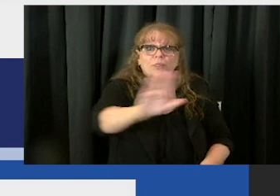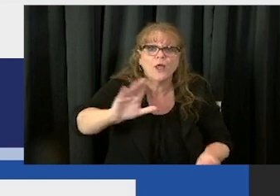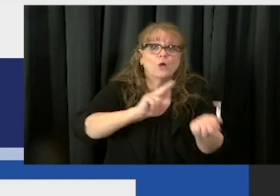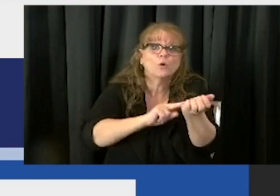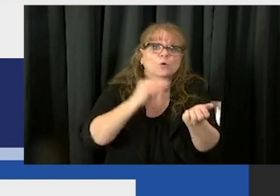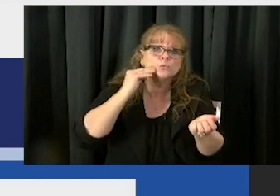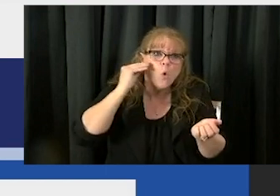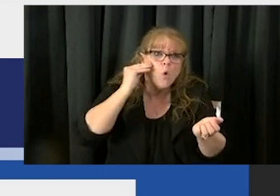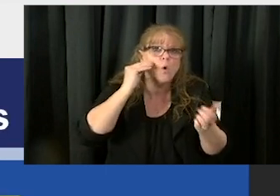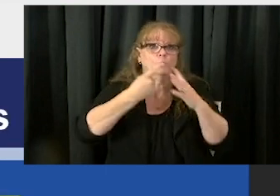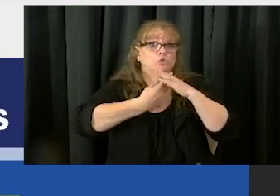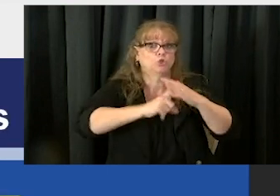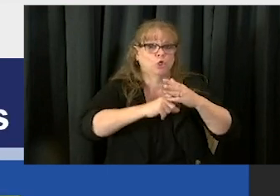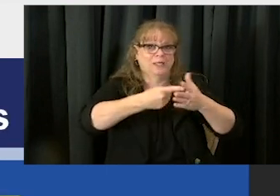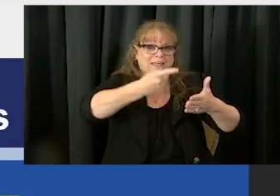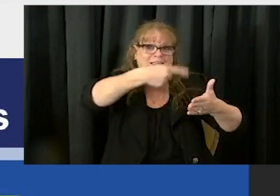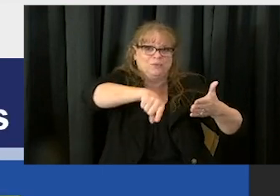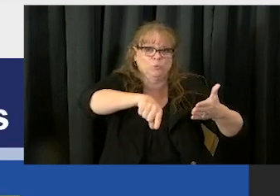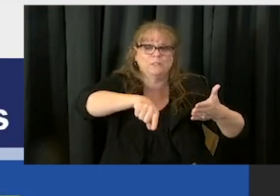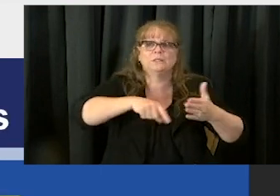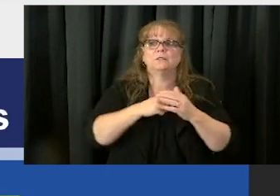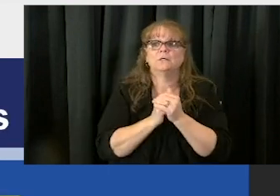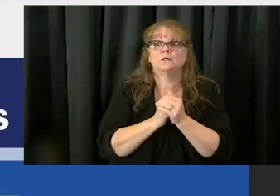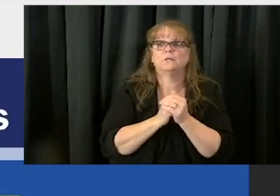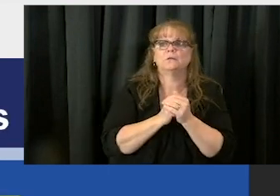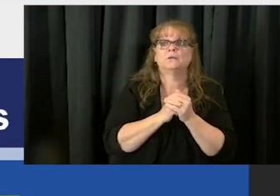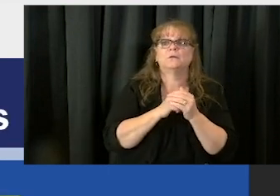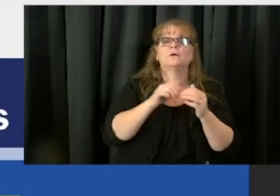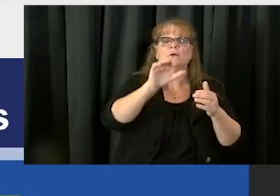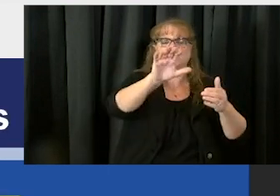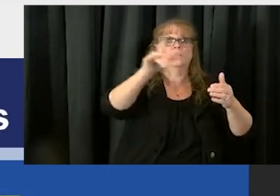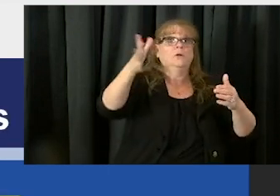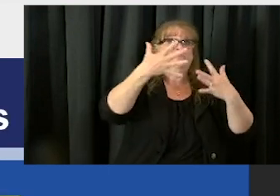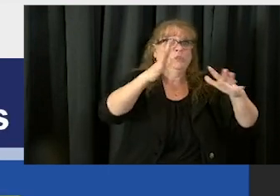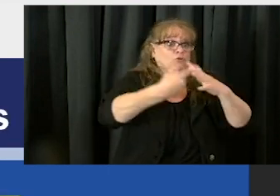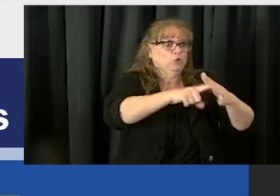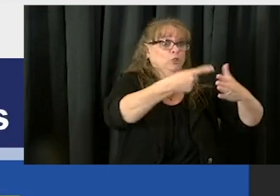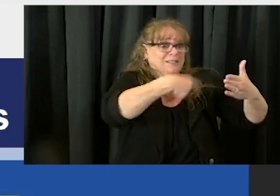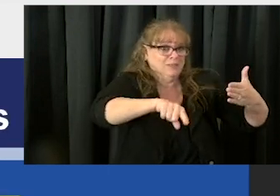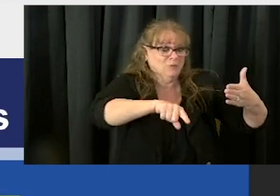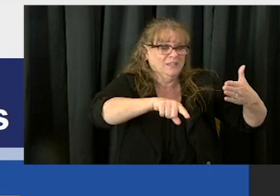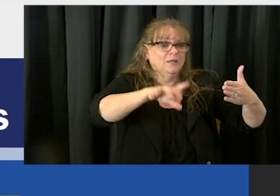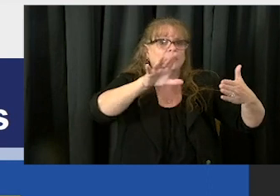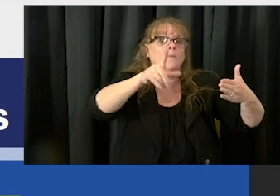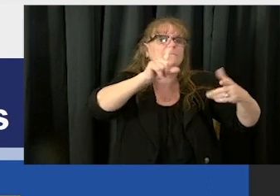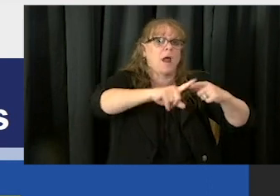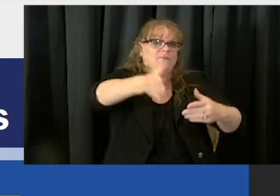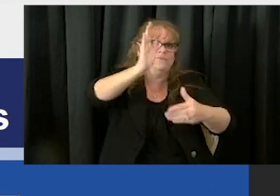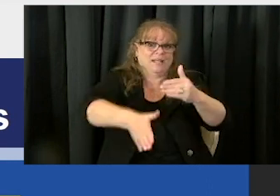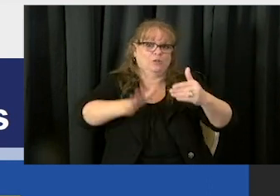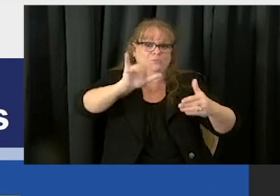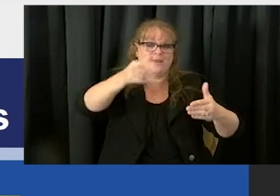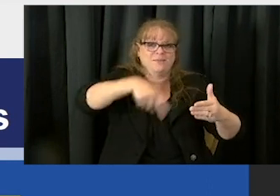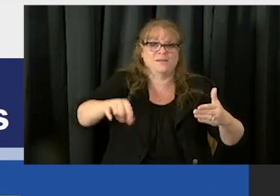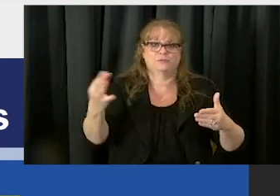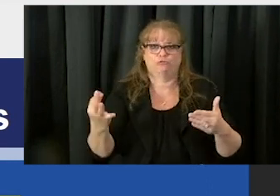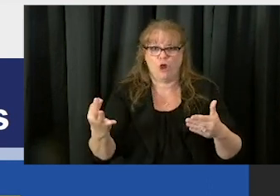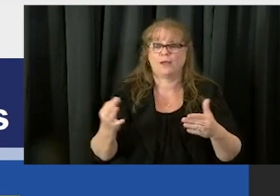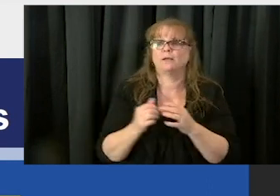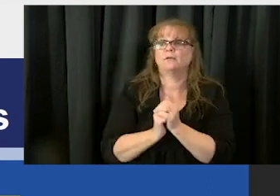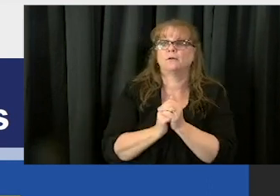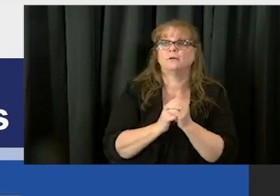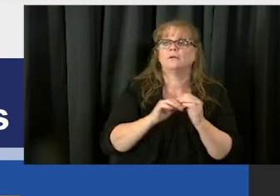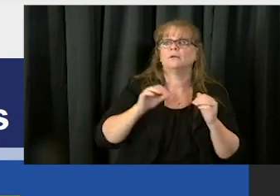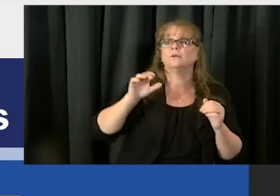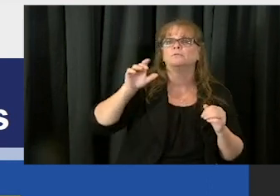weeks for CVS and 1 more week, next week, by the end of next week for Walgreens. So